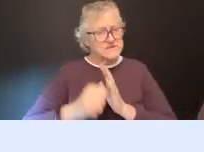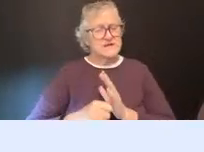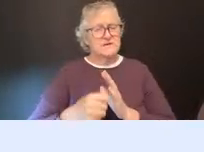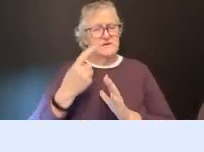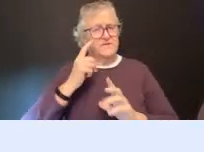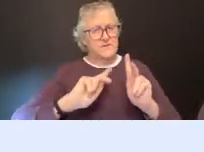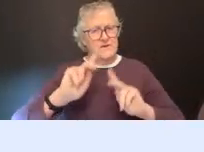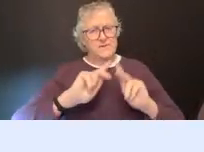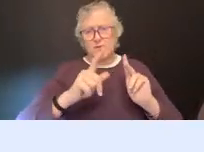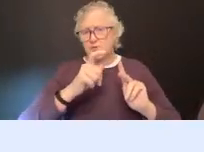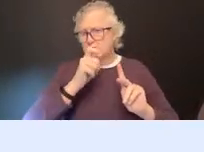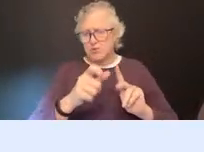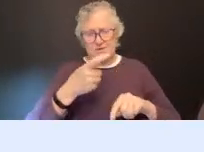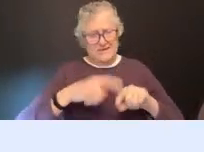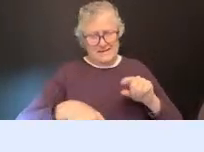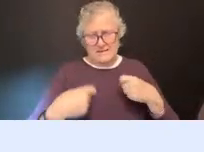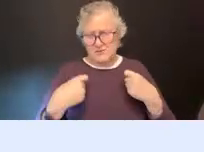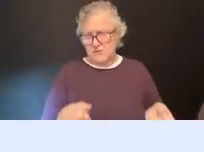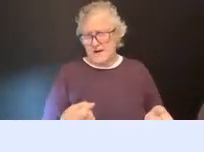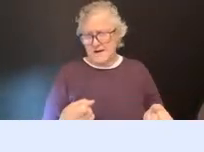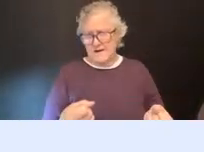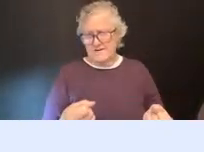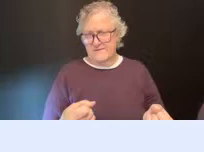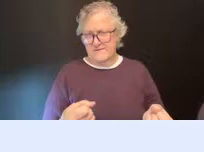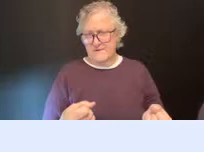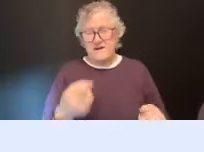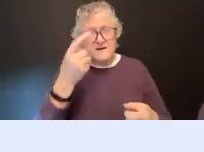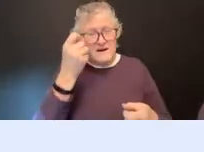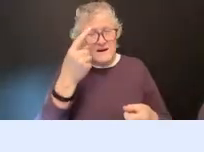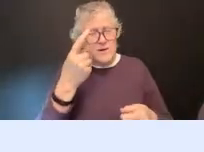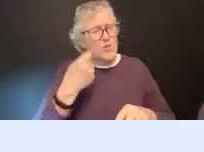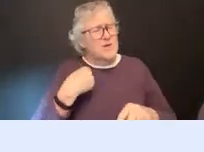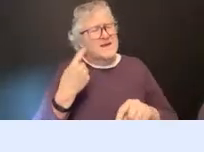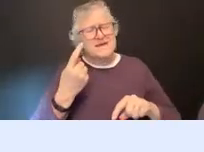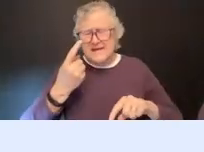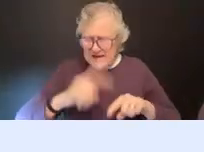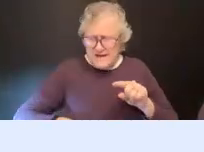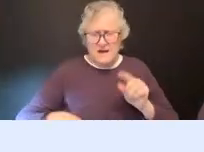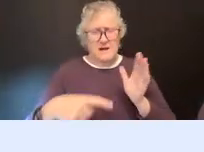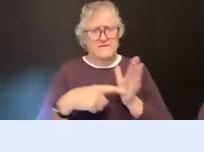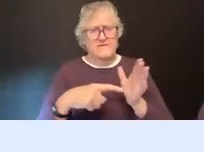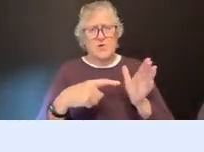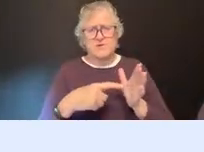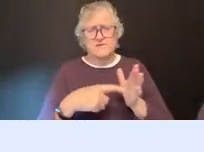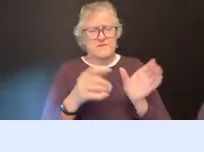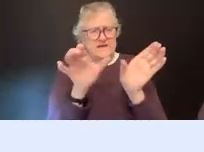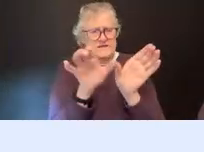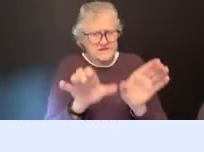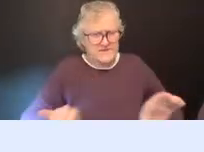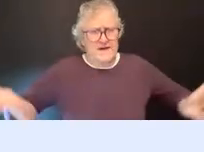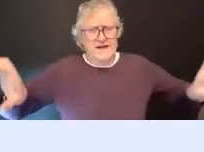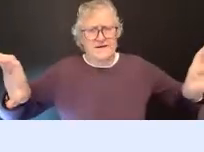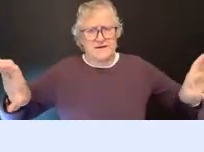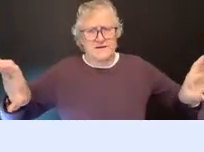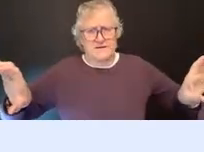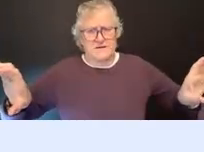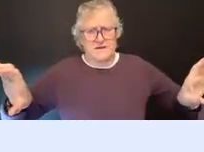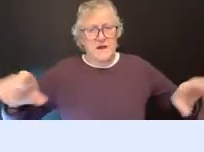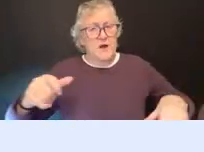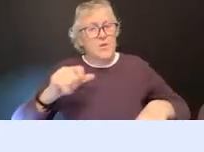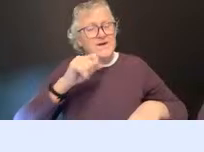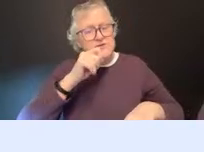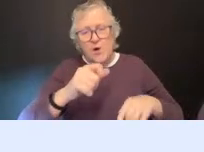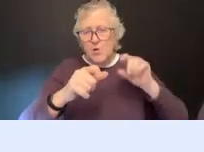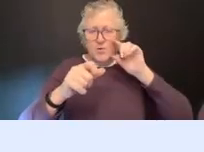at the federal level, we can't afford to be divided as a region. We don't need uniformity, but we do need unanimity.